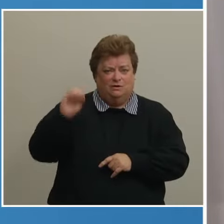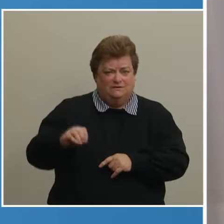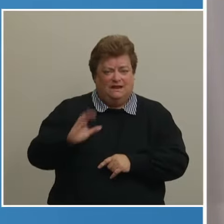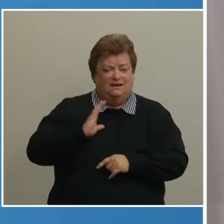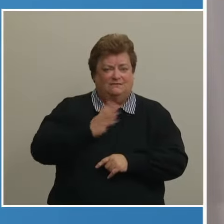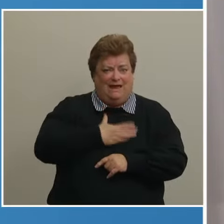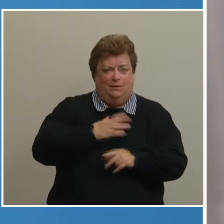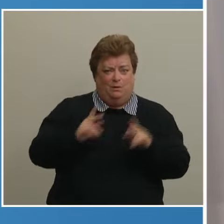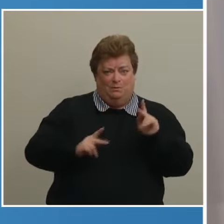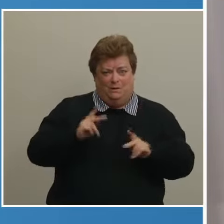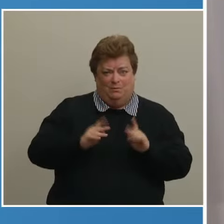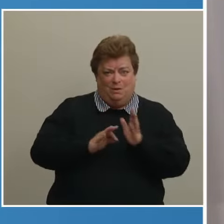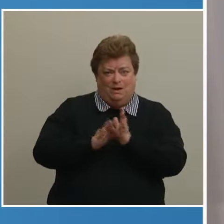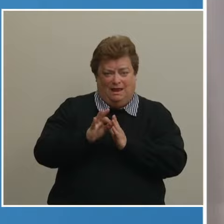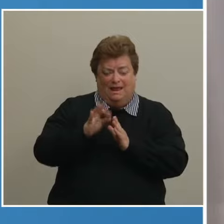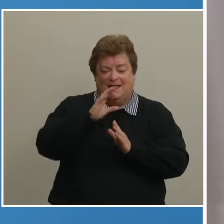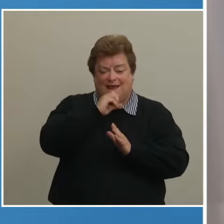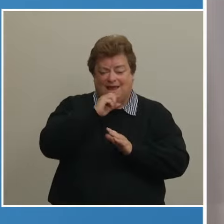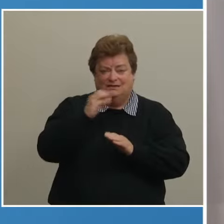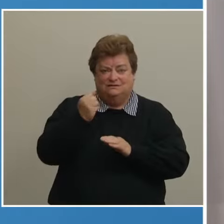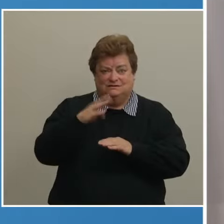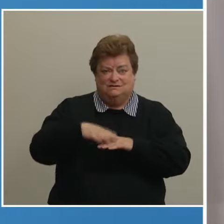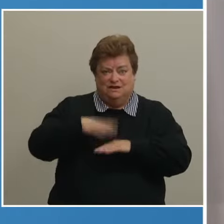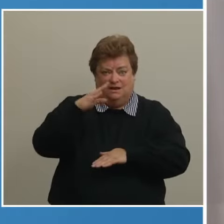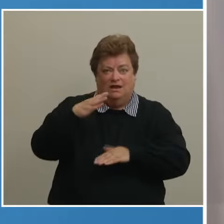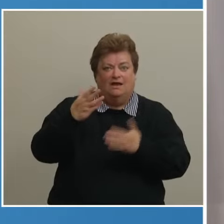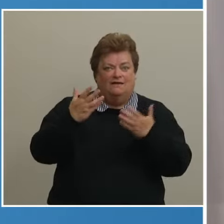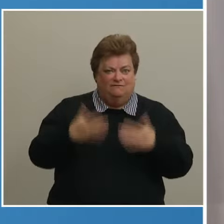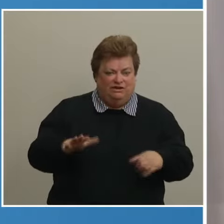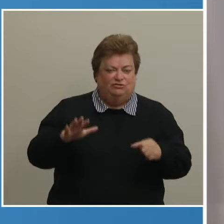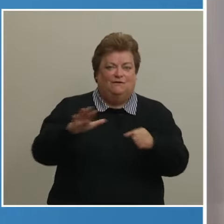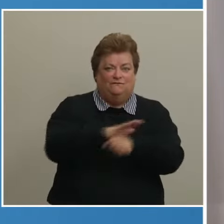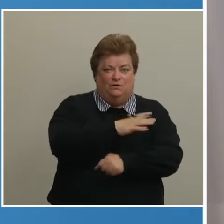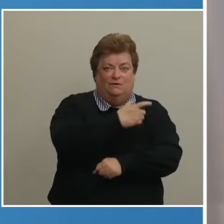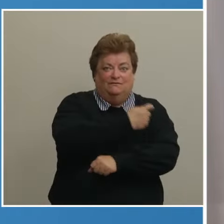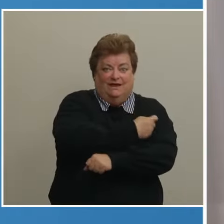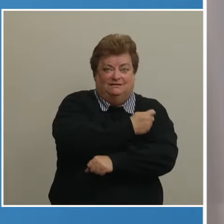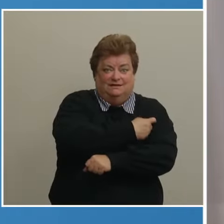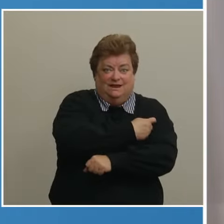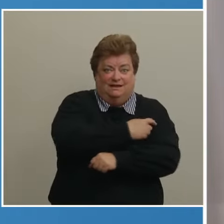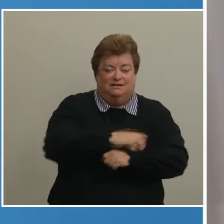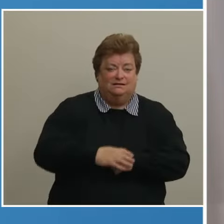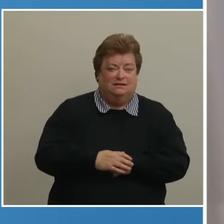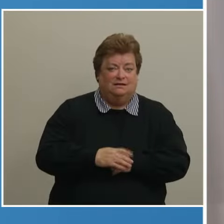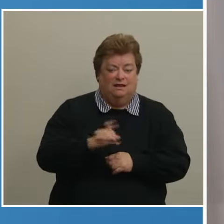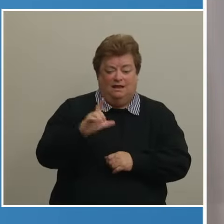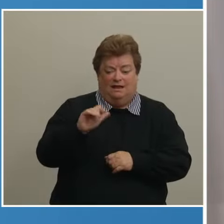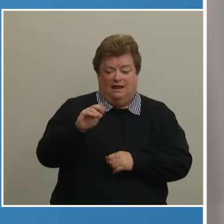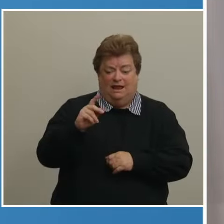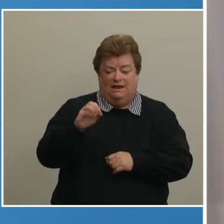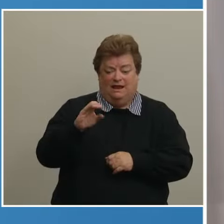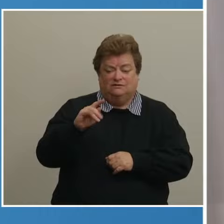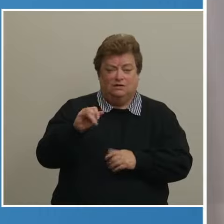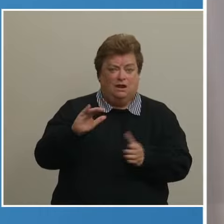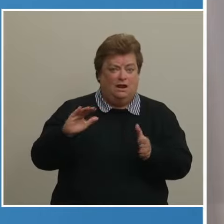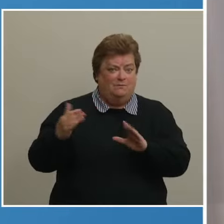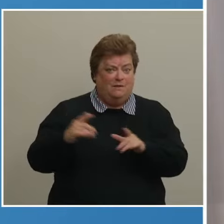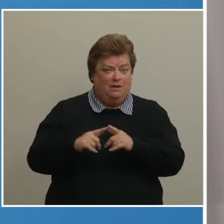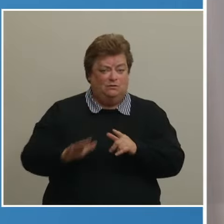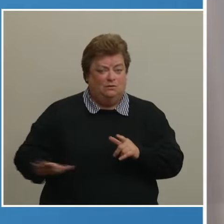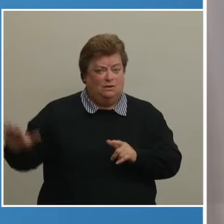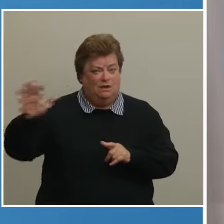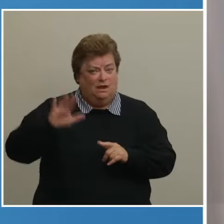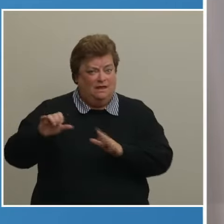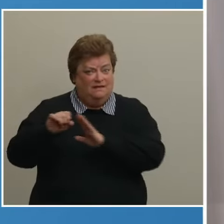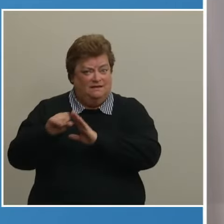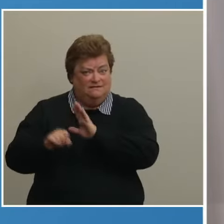39.5% of our residents aged 16 and older are fully vaccinated. How Lancaster County compares with the rest of the state in the